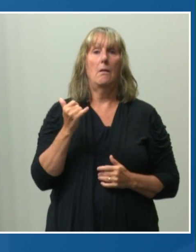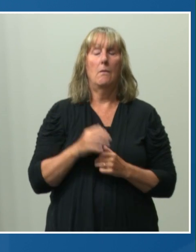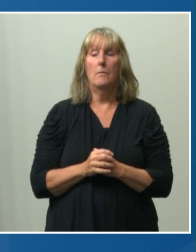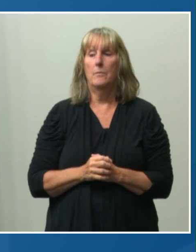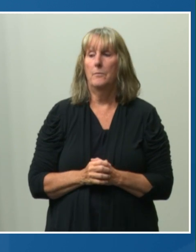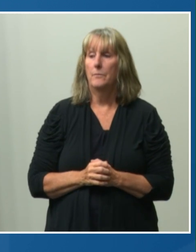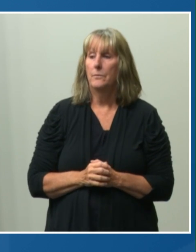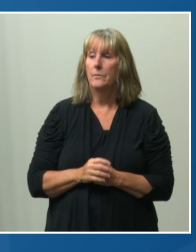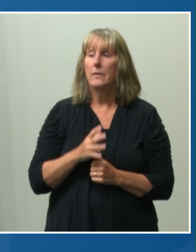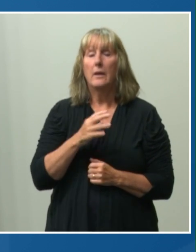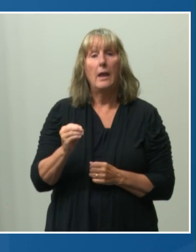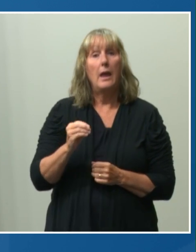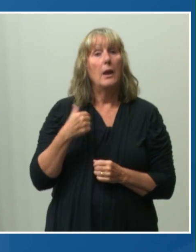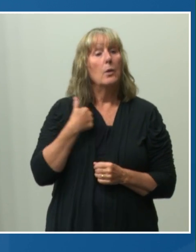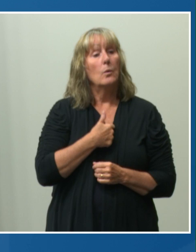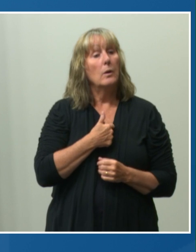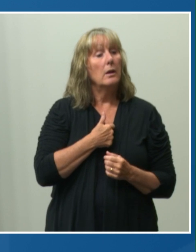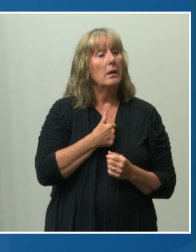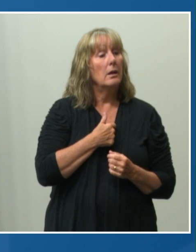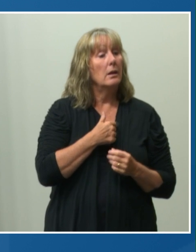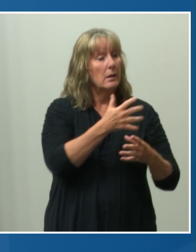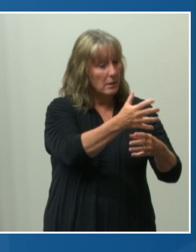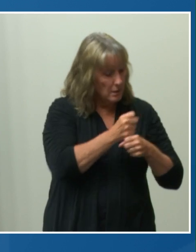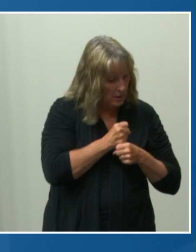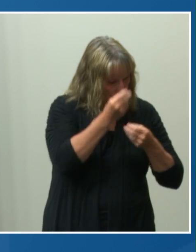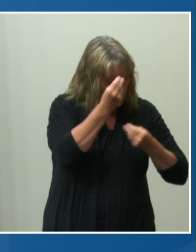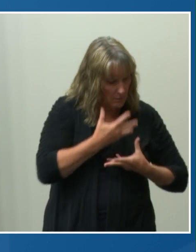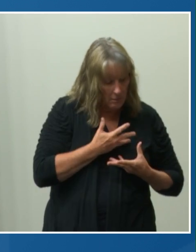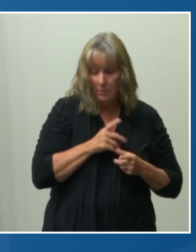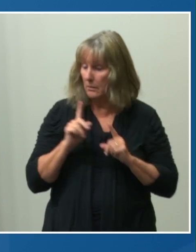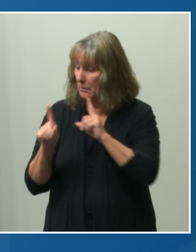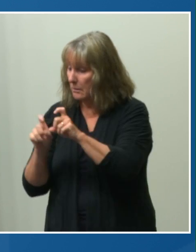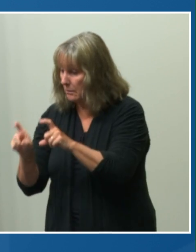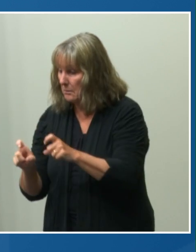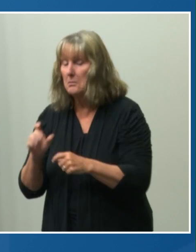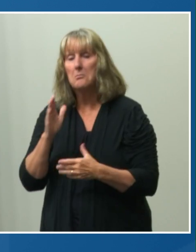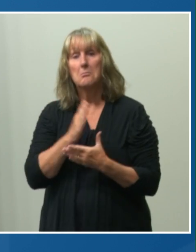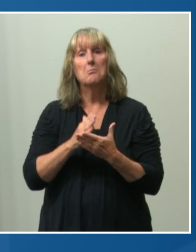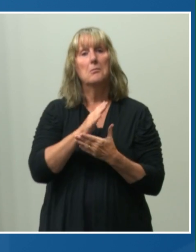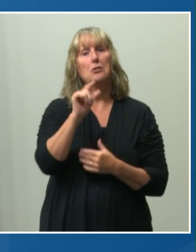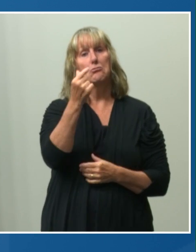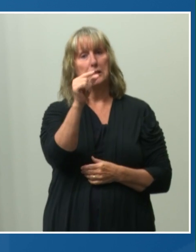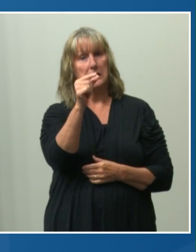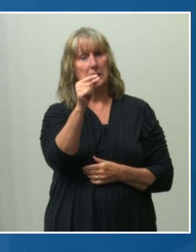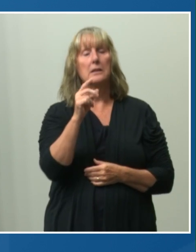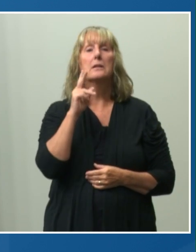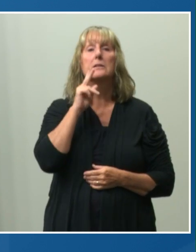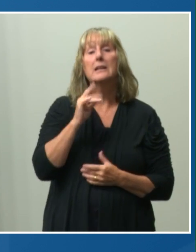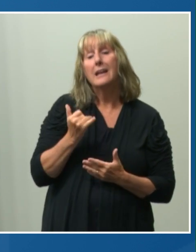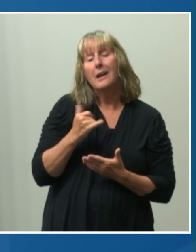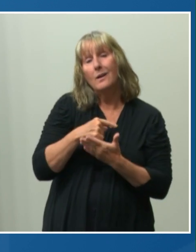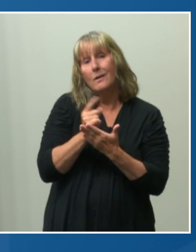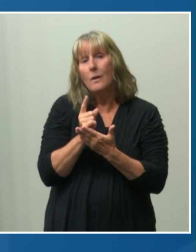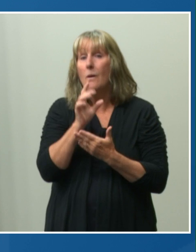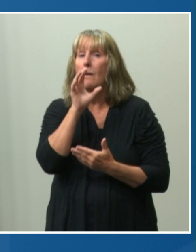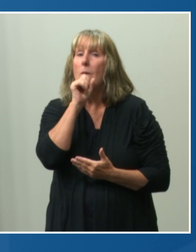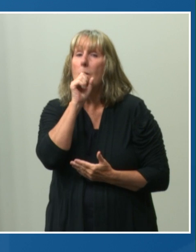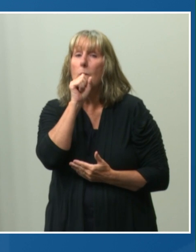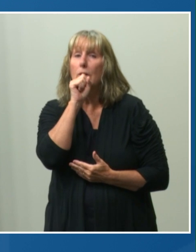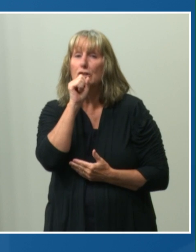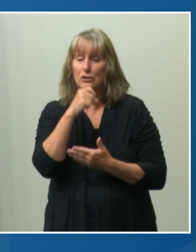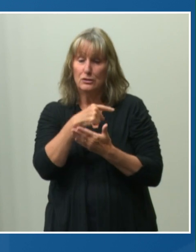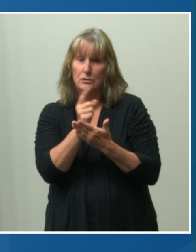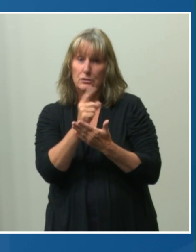green and yellow. You can see the current position of the risk dial in the mid-orange, represented by the blue